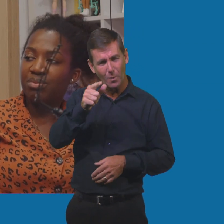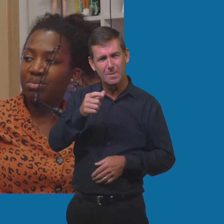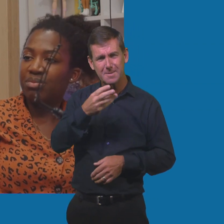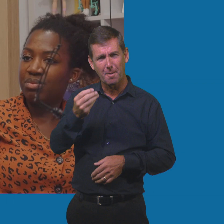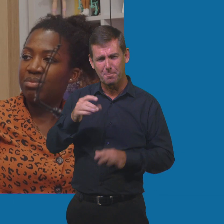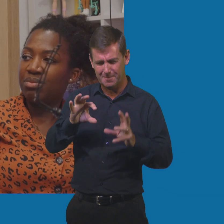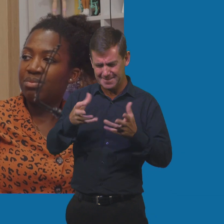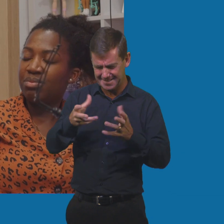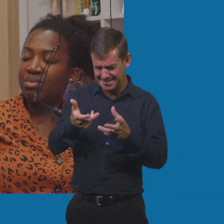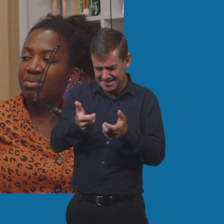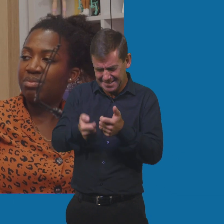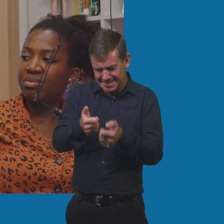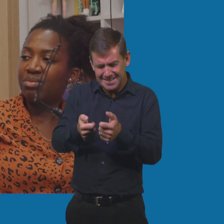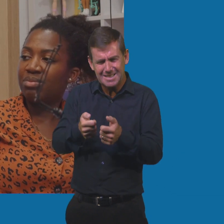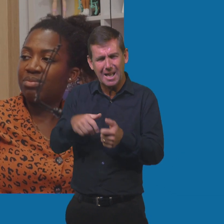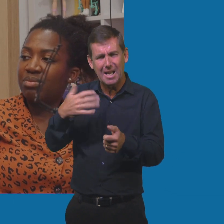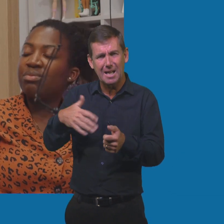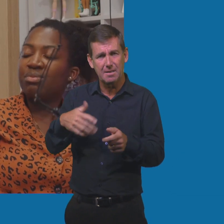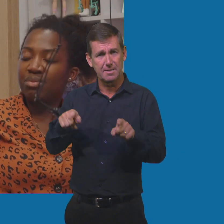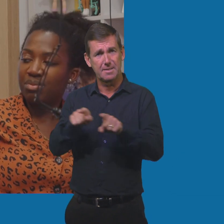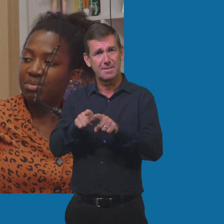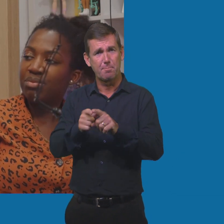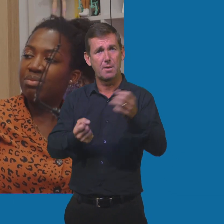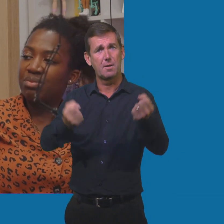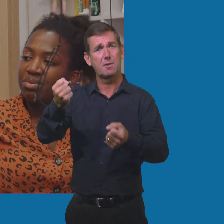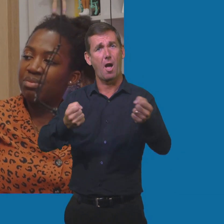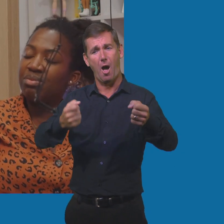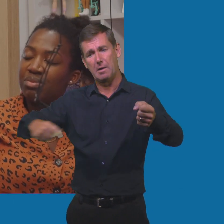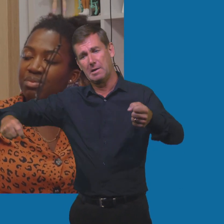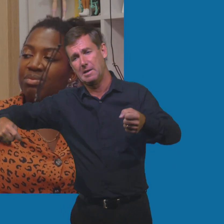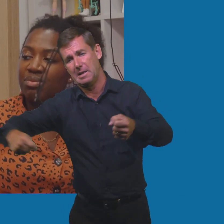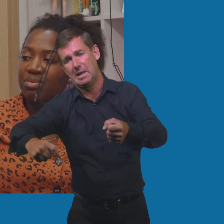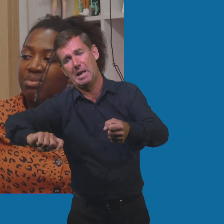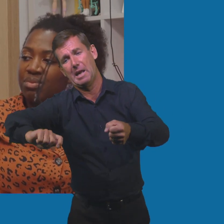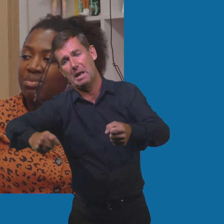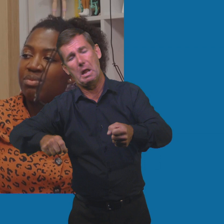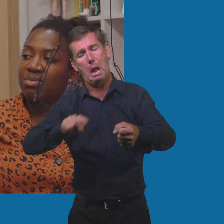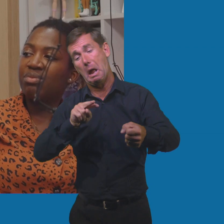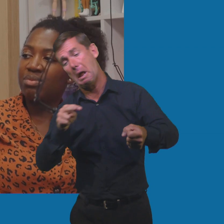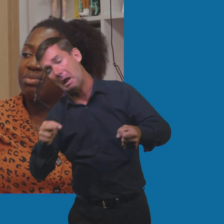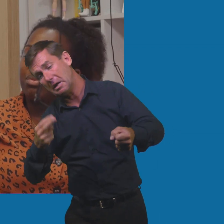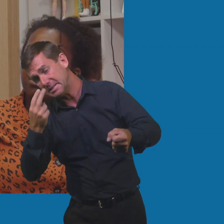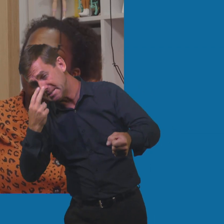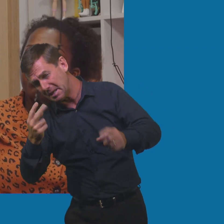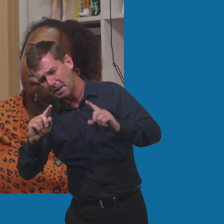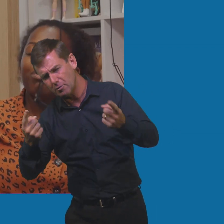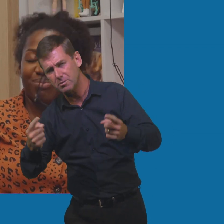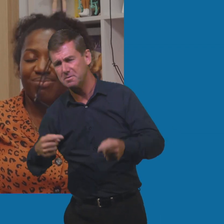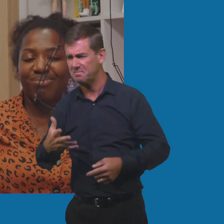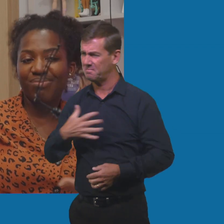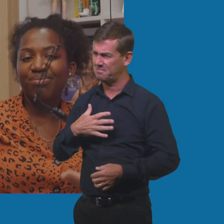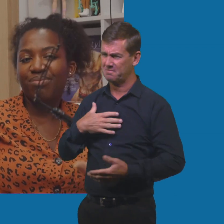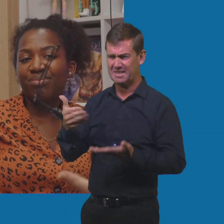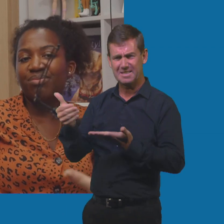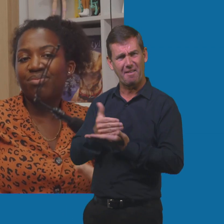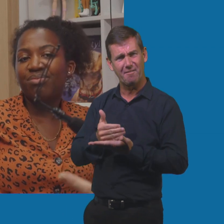Exactly. So that's great. And the same for the car. You've not got to try and fit a key into a slot that you can't see and whatnot. How safe is that, realistically?